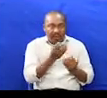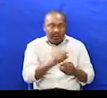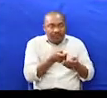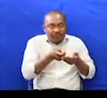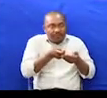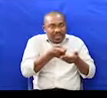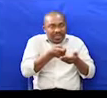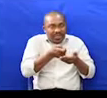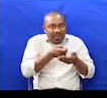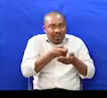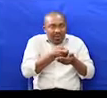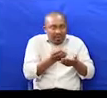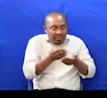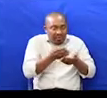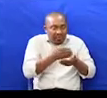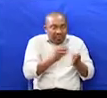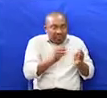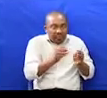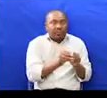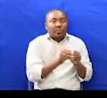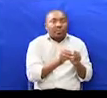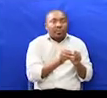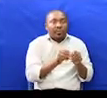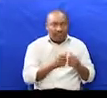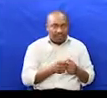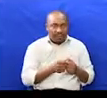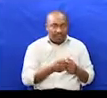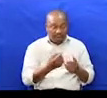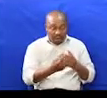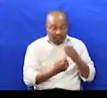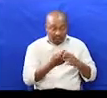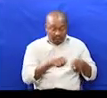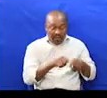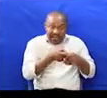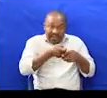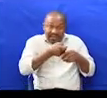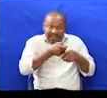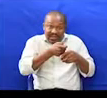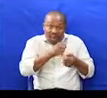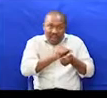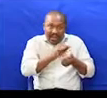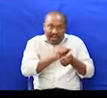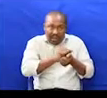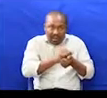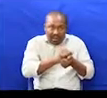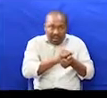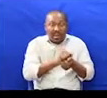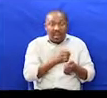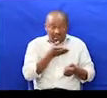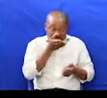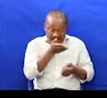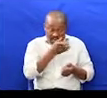particle. From this small particle, who the Greek